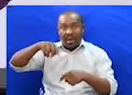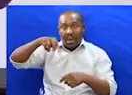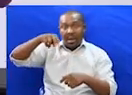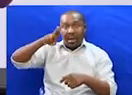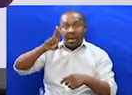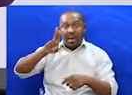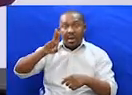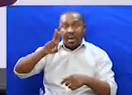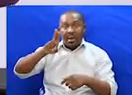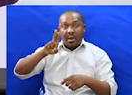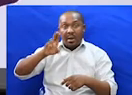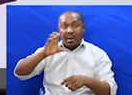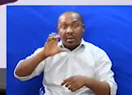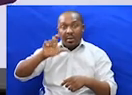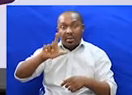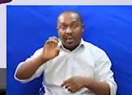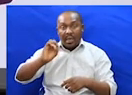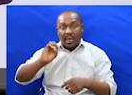nucleotides.